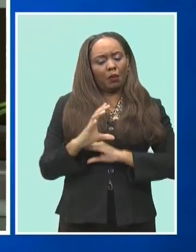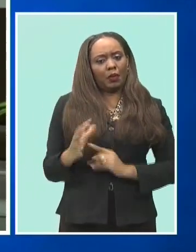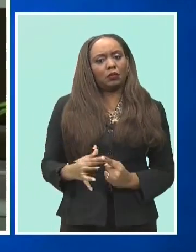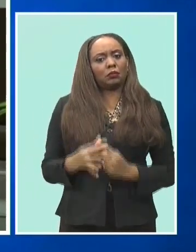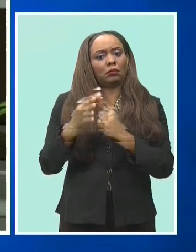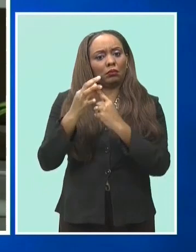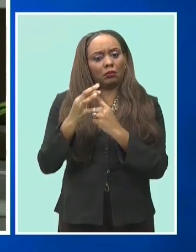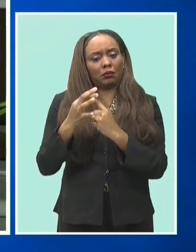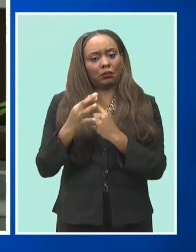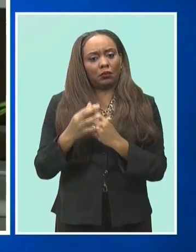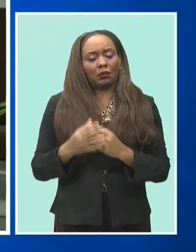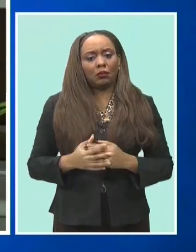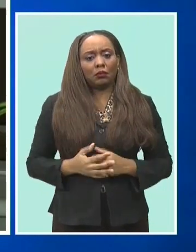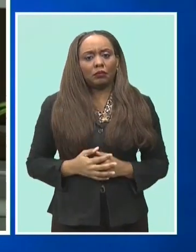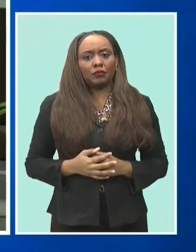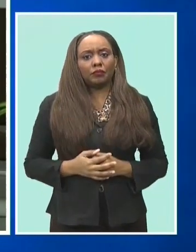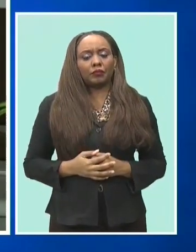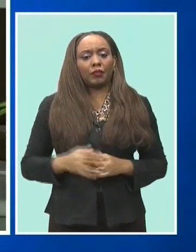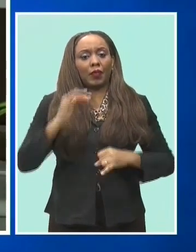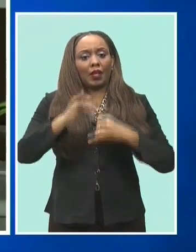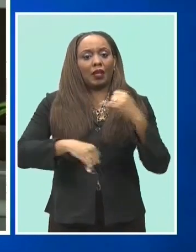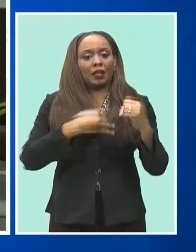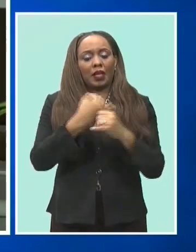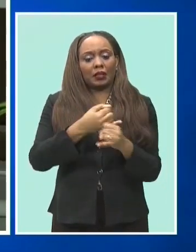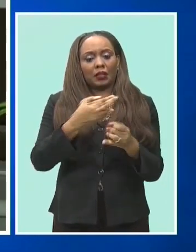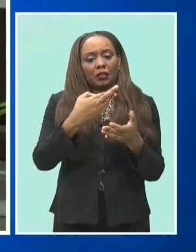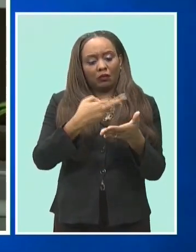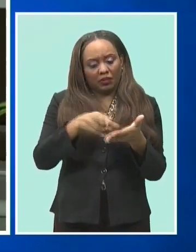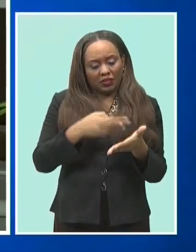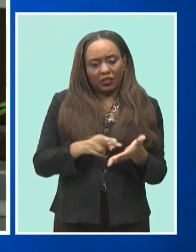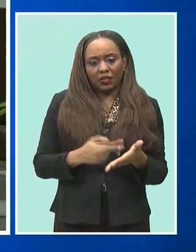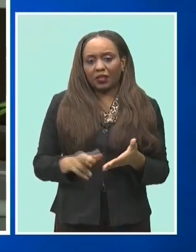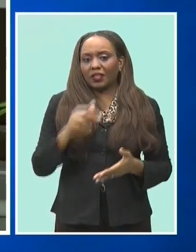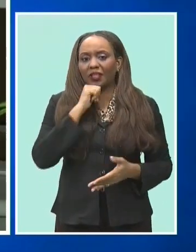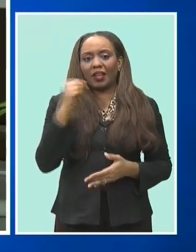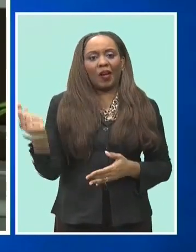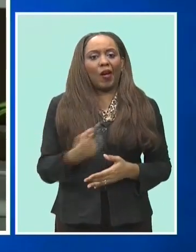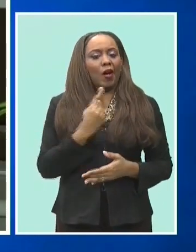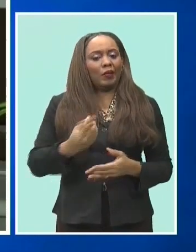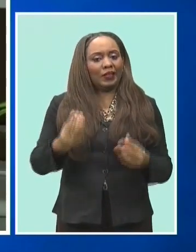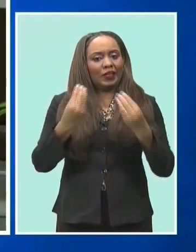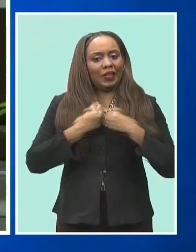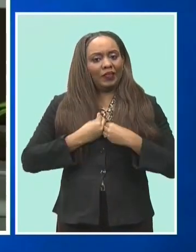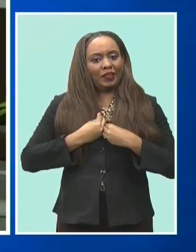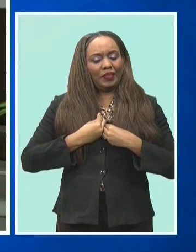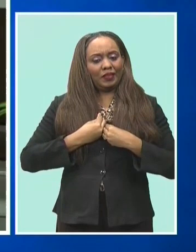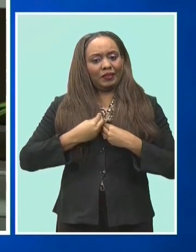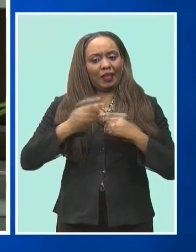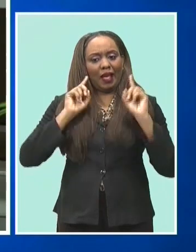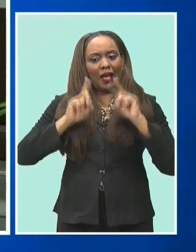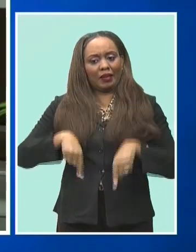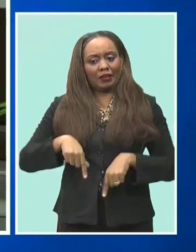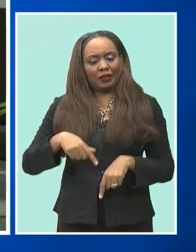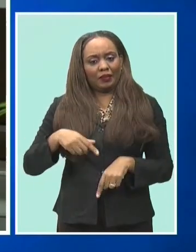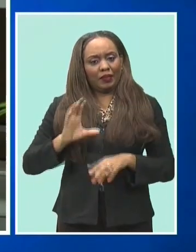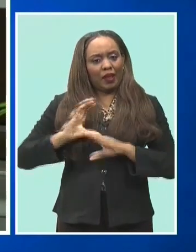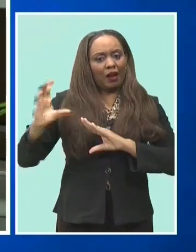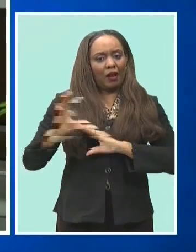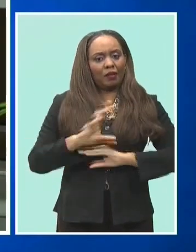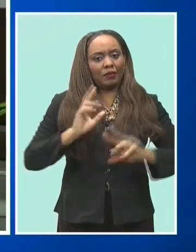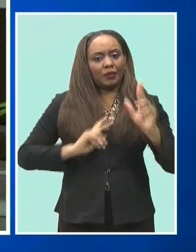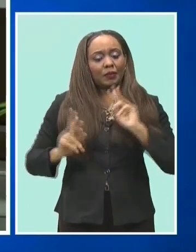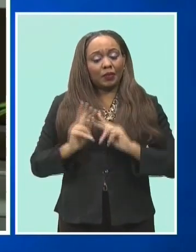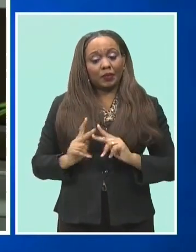realities. International research does not always provide the answers we seek. Here is where you